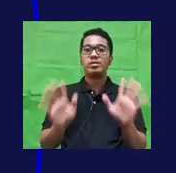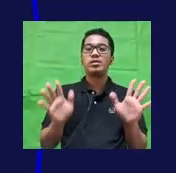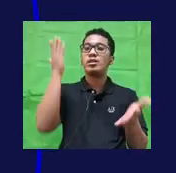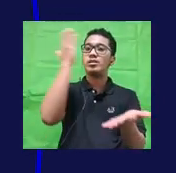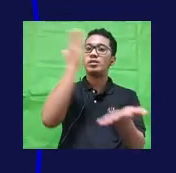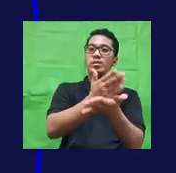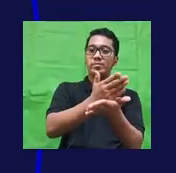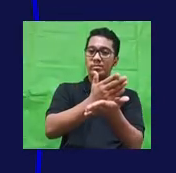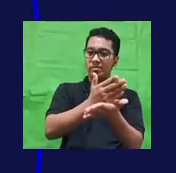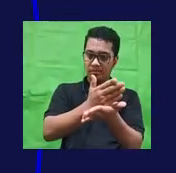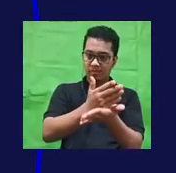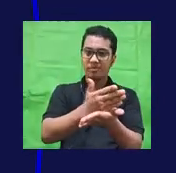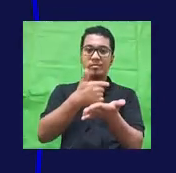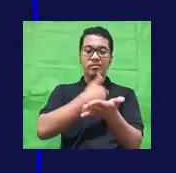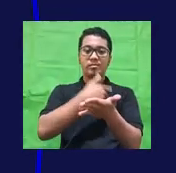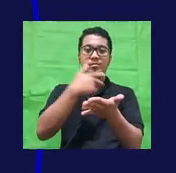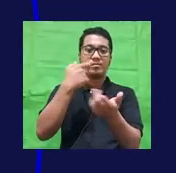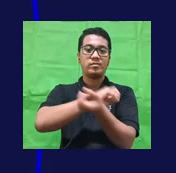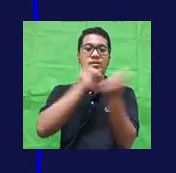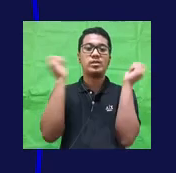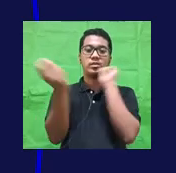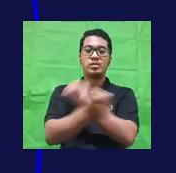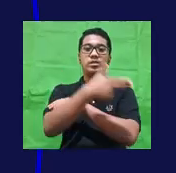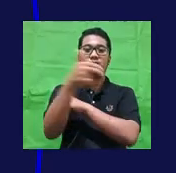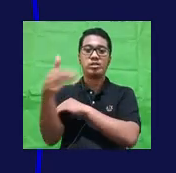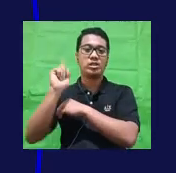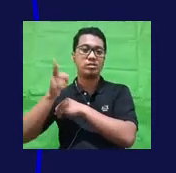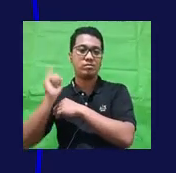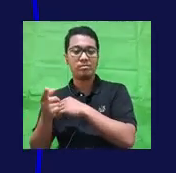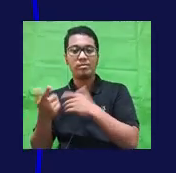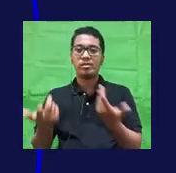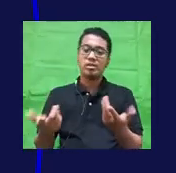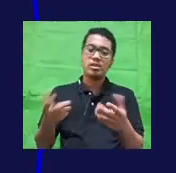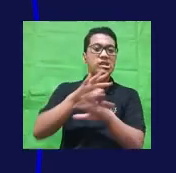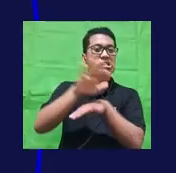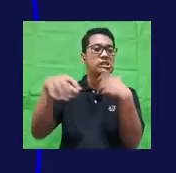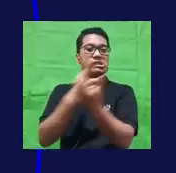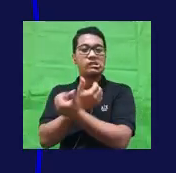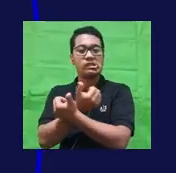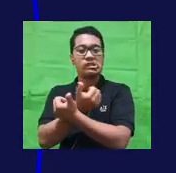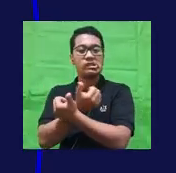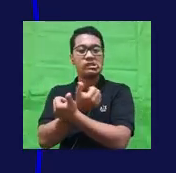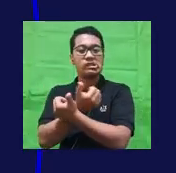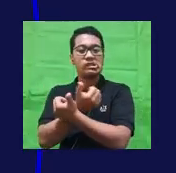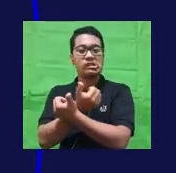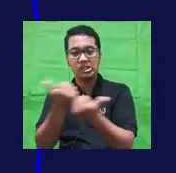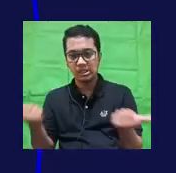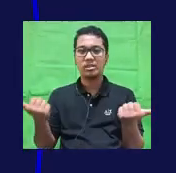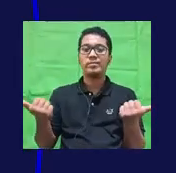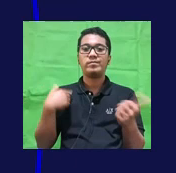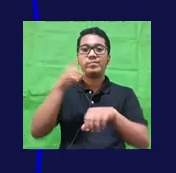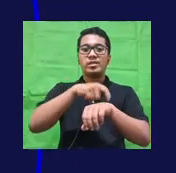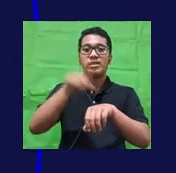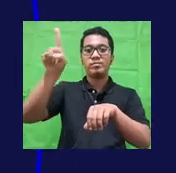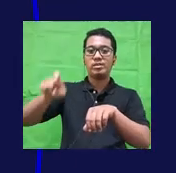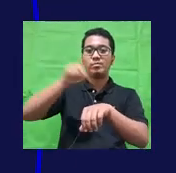to return to Indonesia, and also because of so many complexities, I needed time and extended time to connect